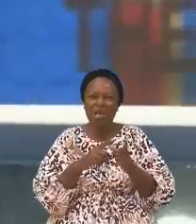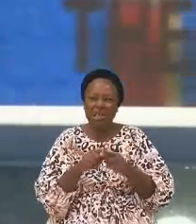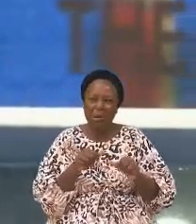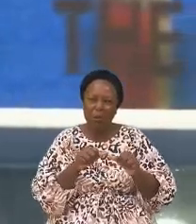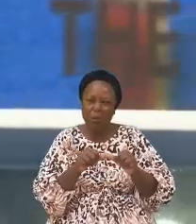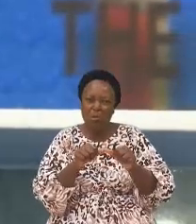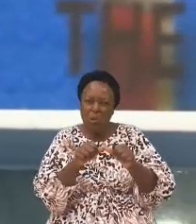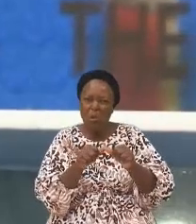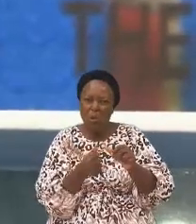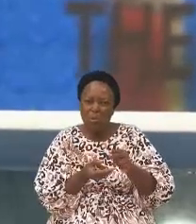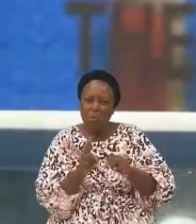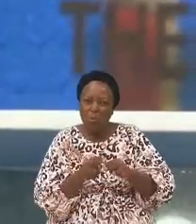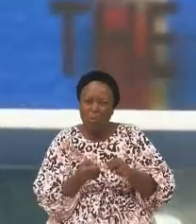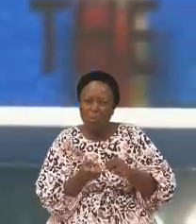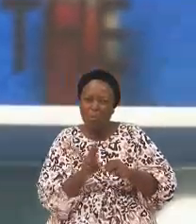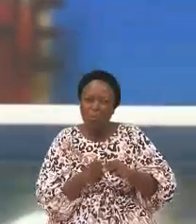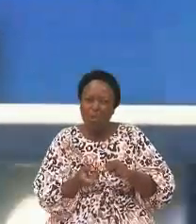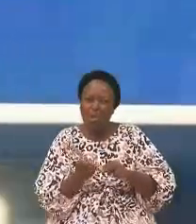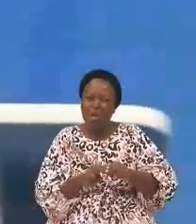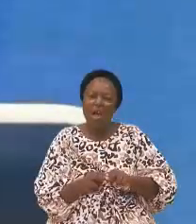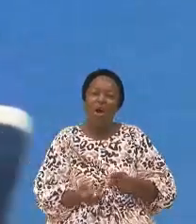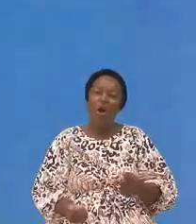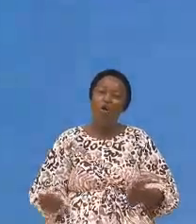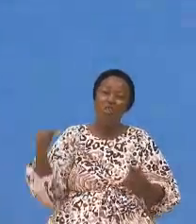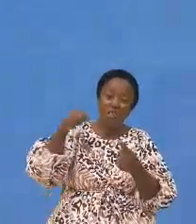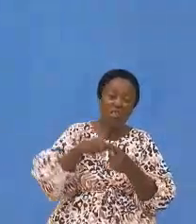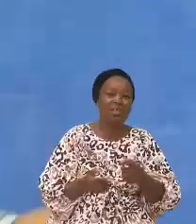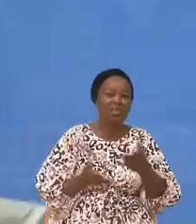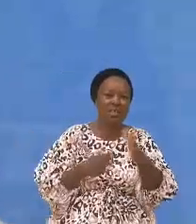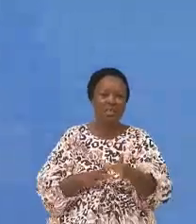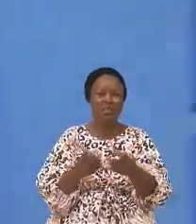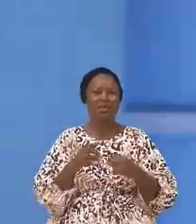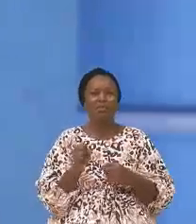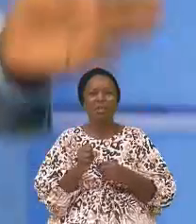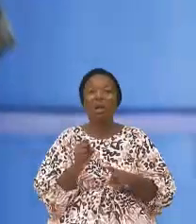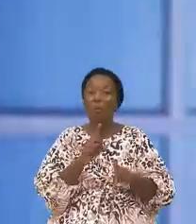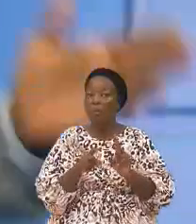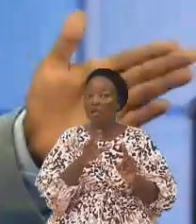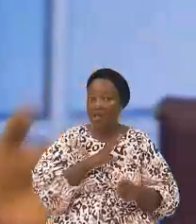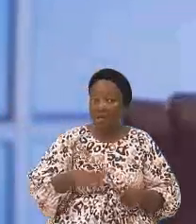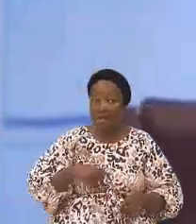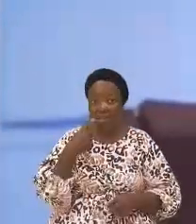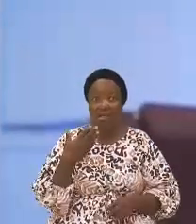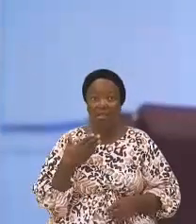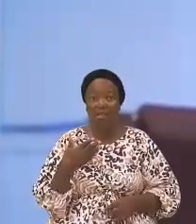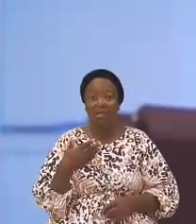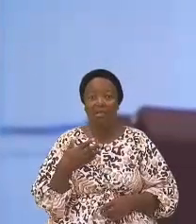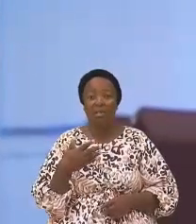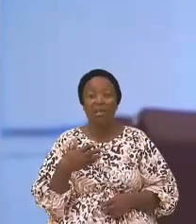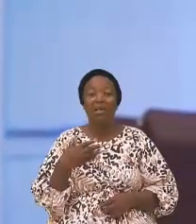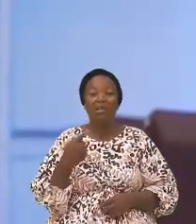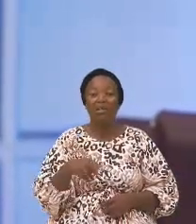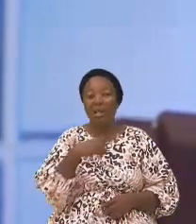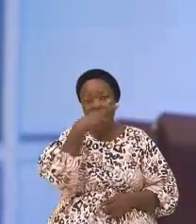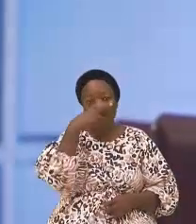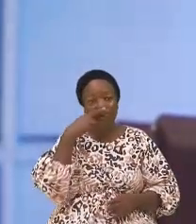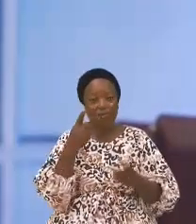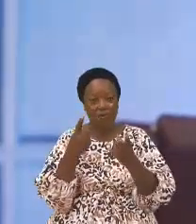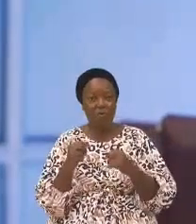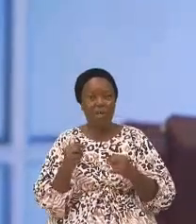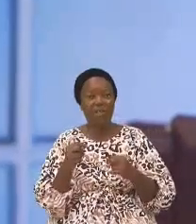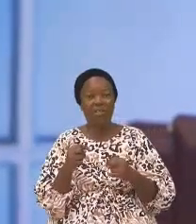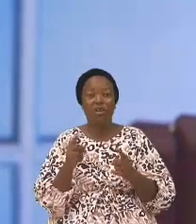in a little way, and then it's pushing us on, until death comes. But